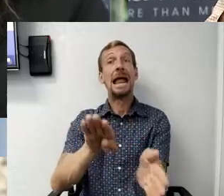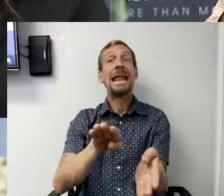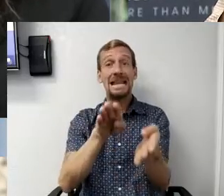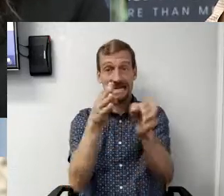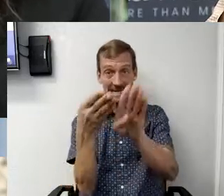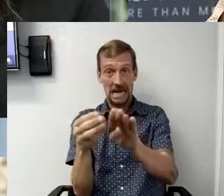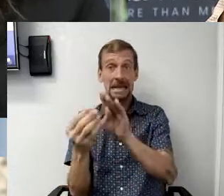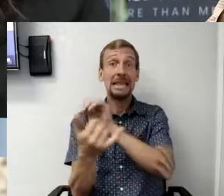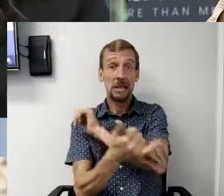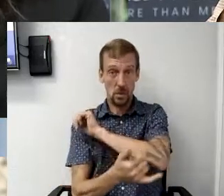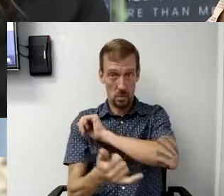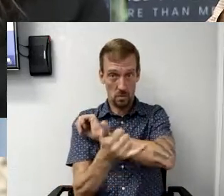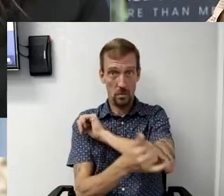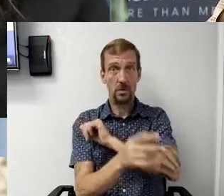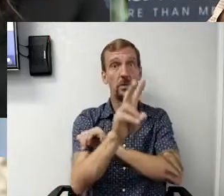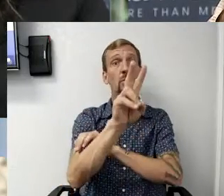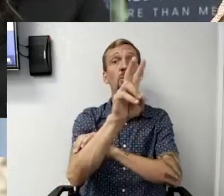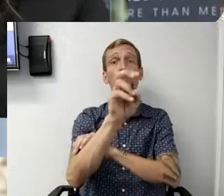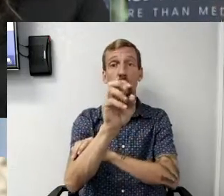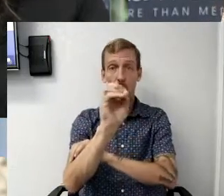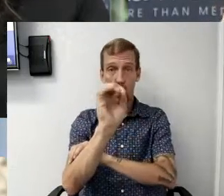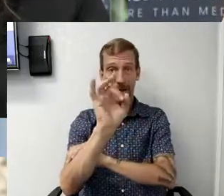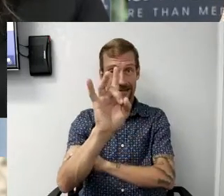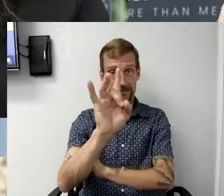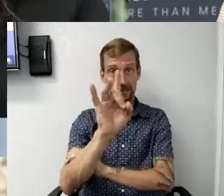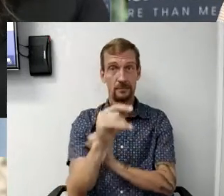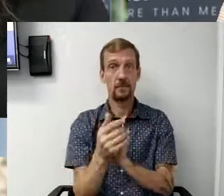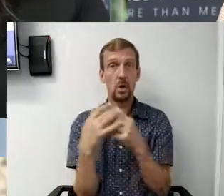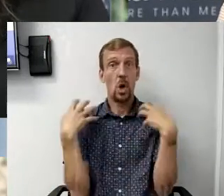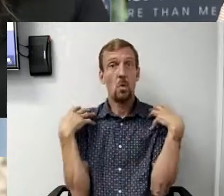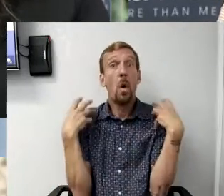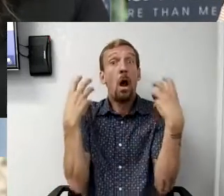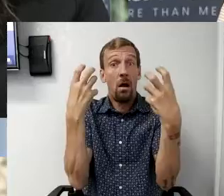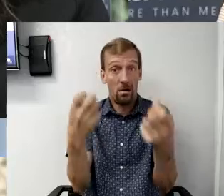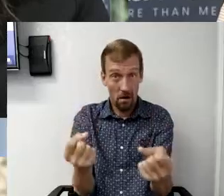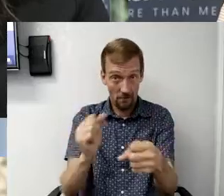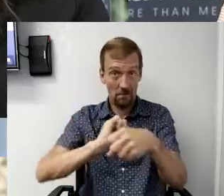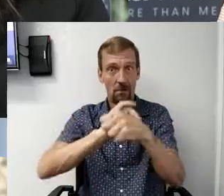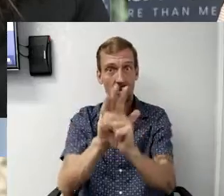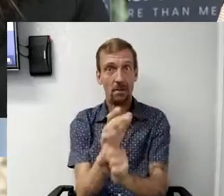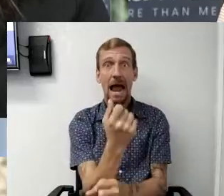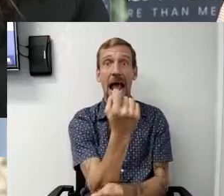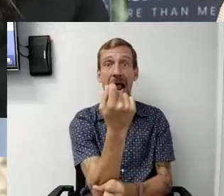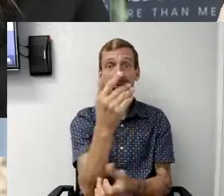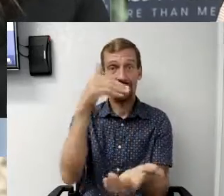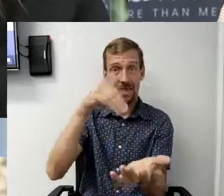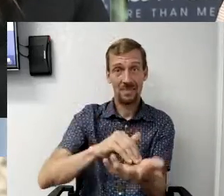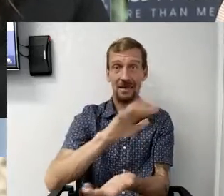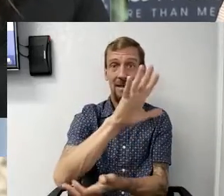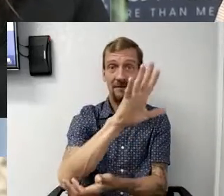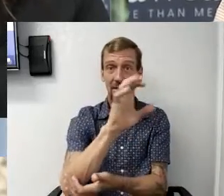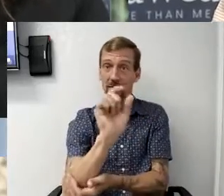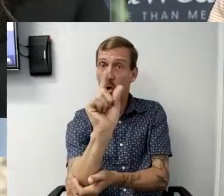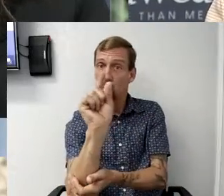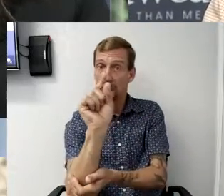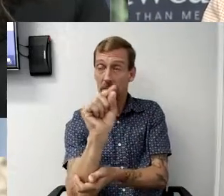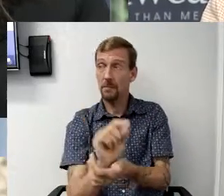deaths in the county, 208. Recovered cases in the county,